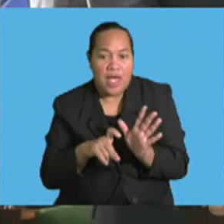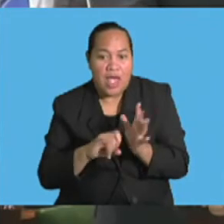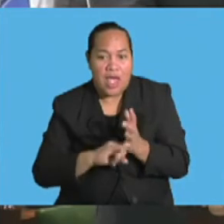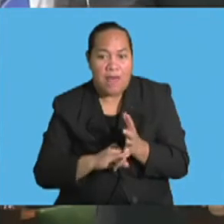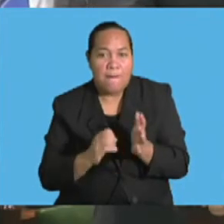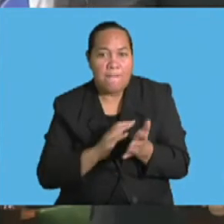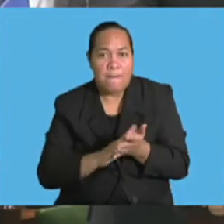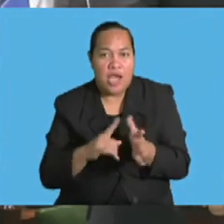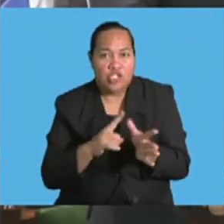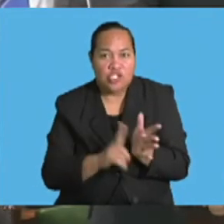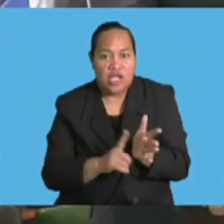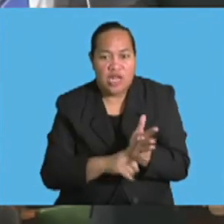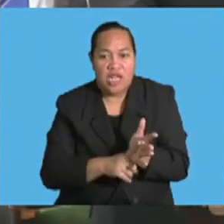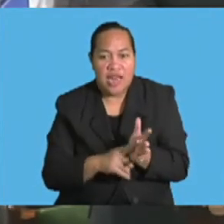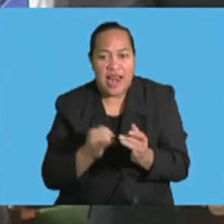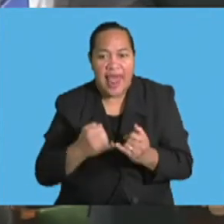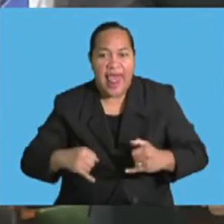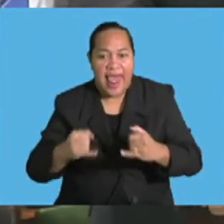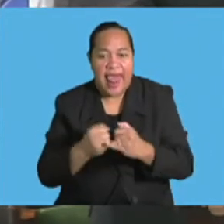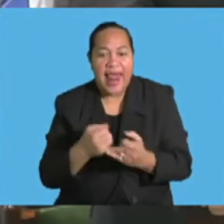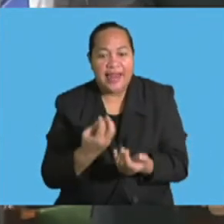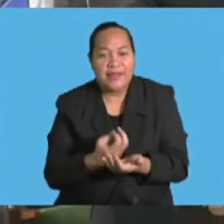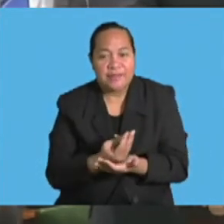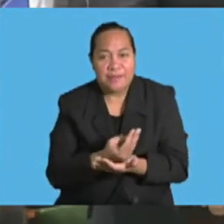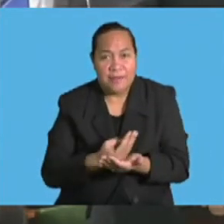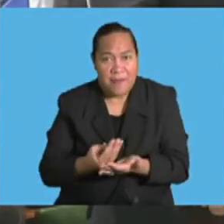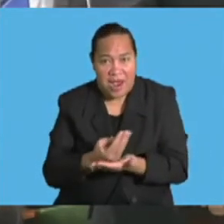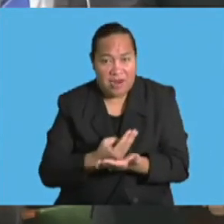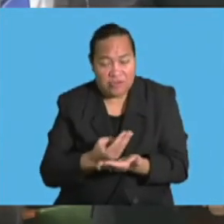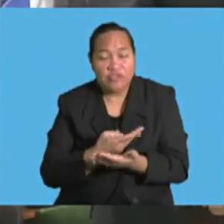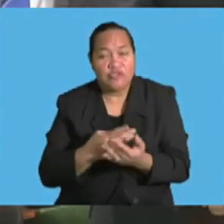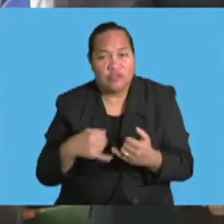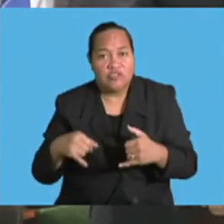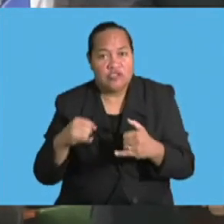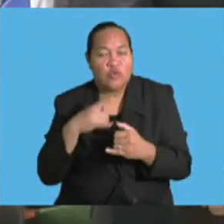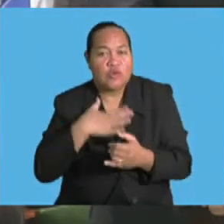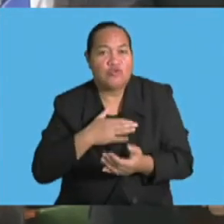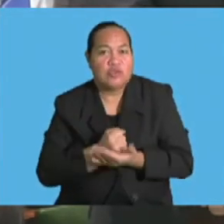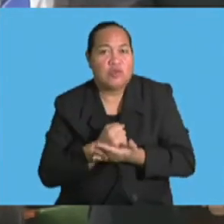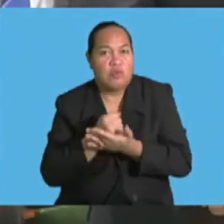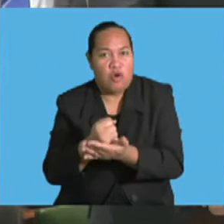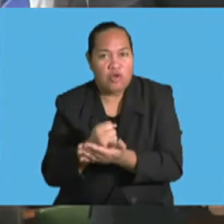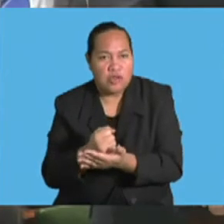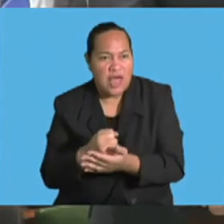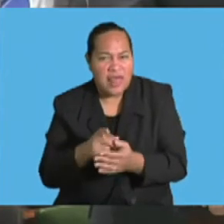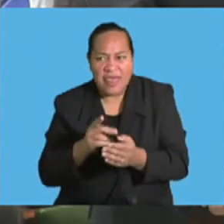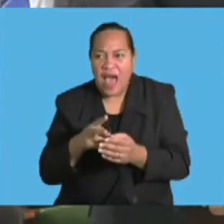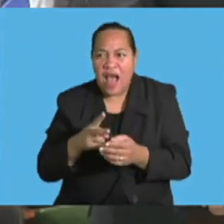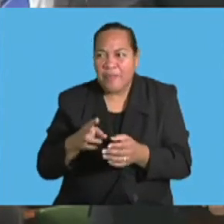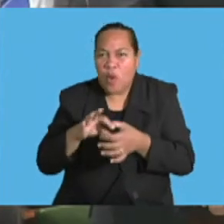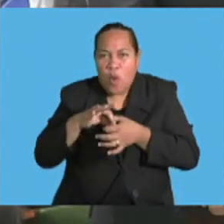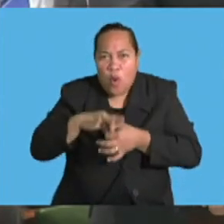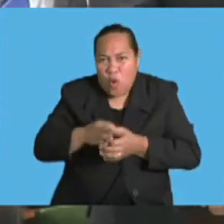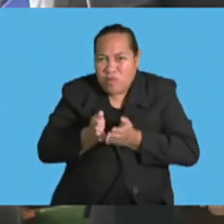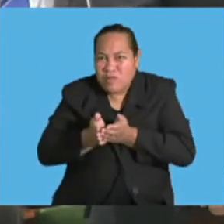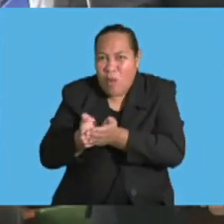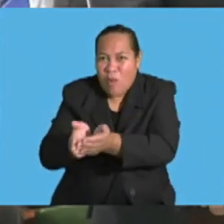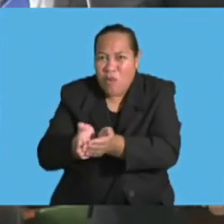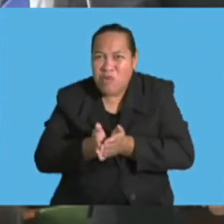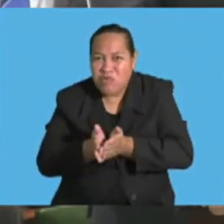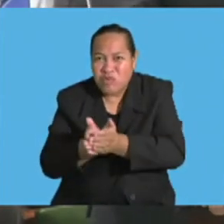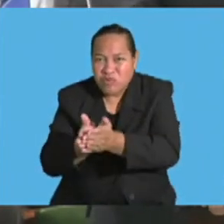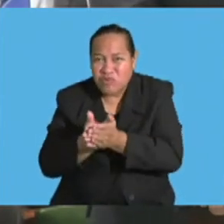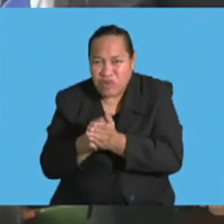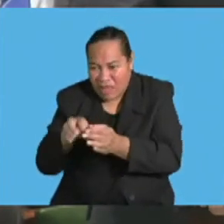on a blended and innovative finance structure to support the decarbonization of domestic marine transportation fleets and facilities